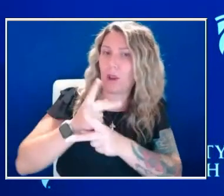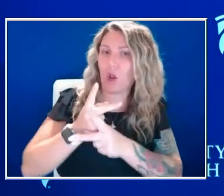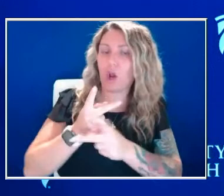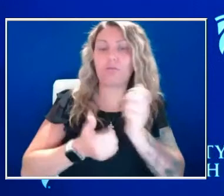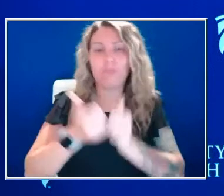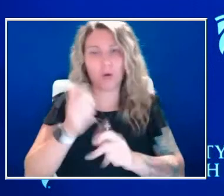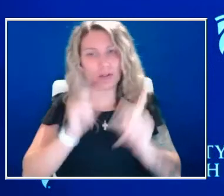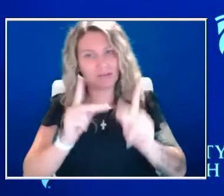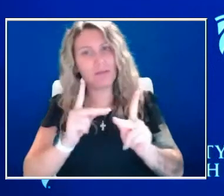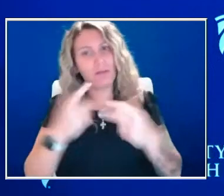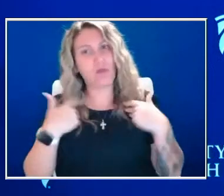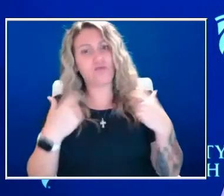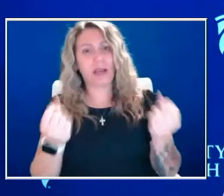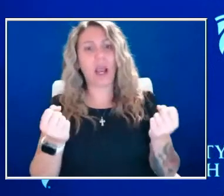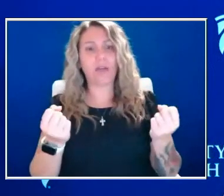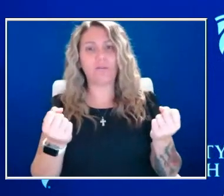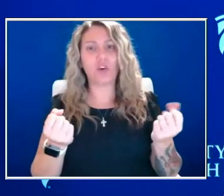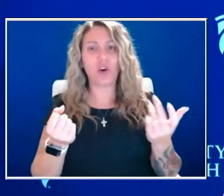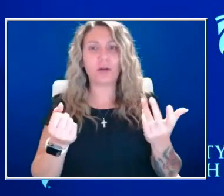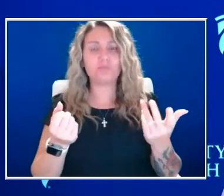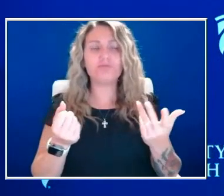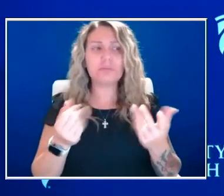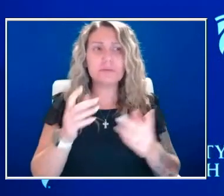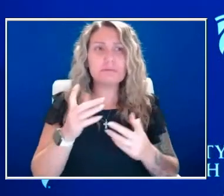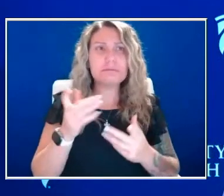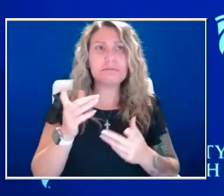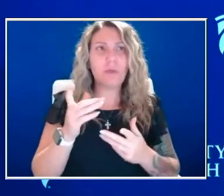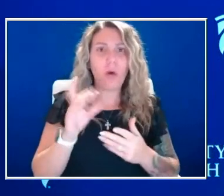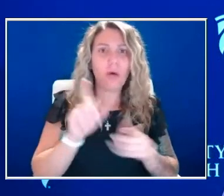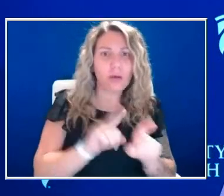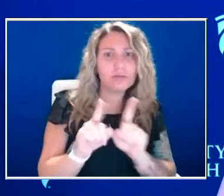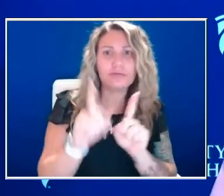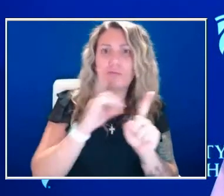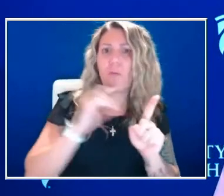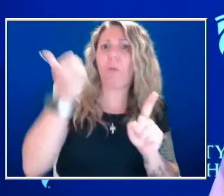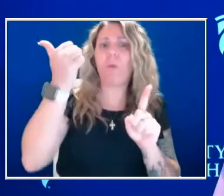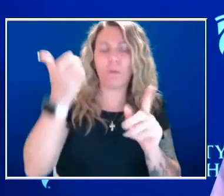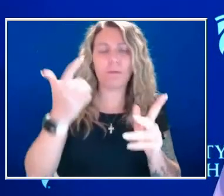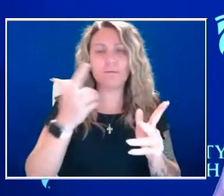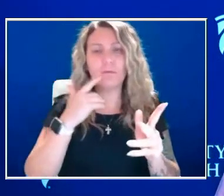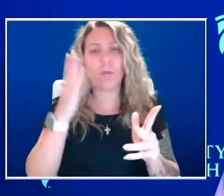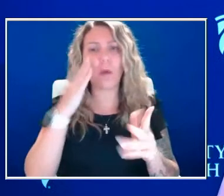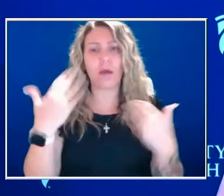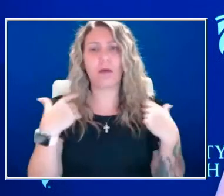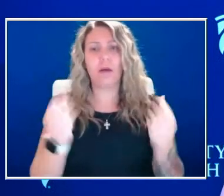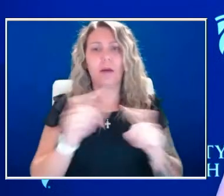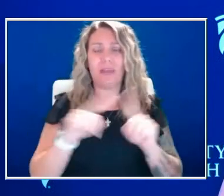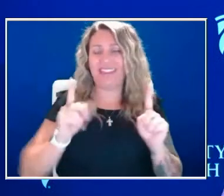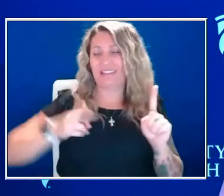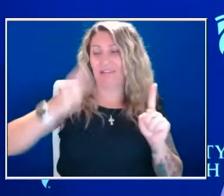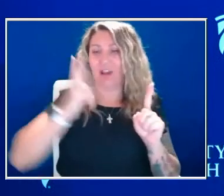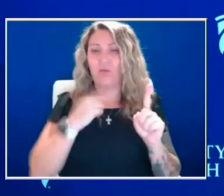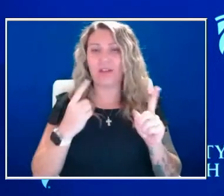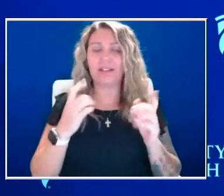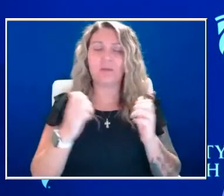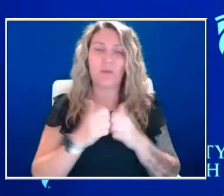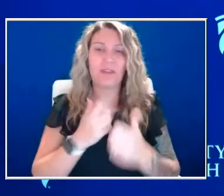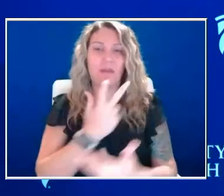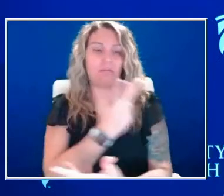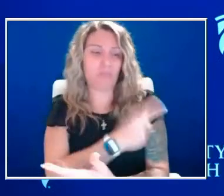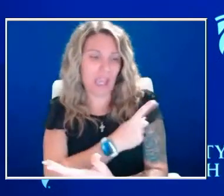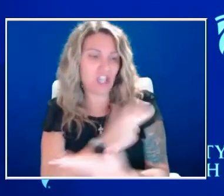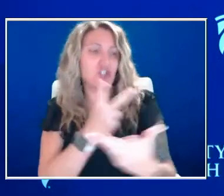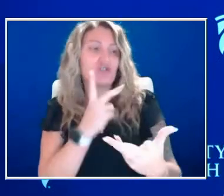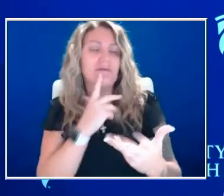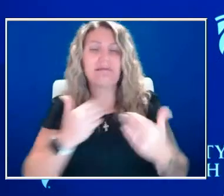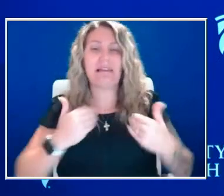even the elderly, but there is that higher risk for those elderly patients or those patients with things like immunosuppression as well to have